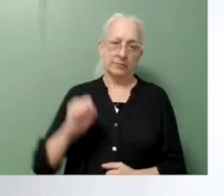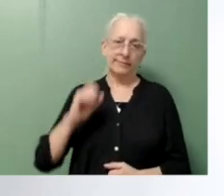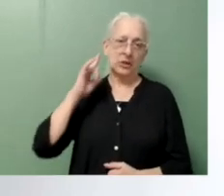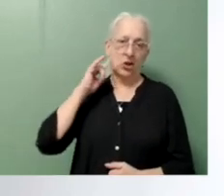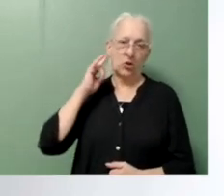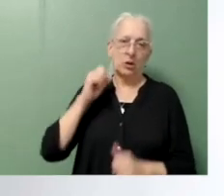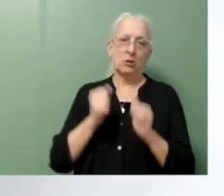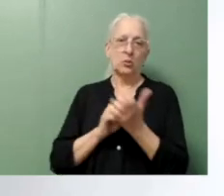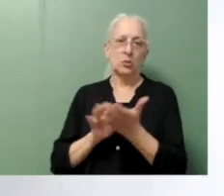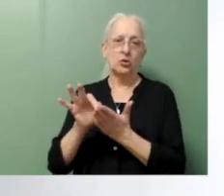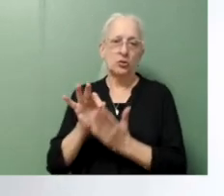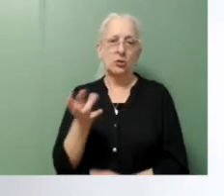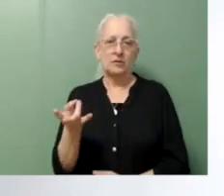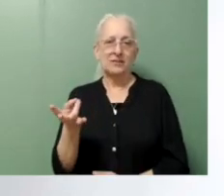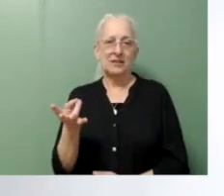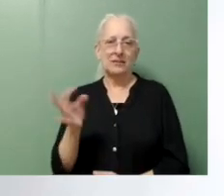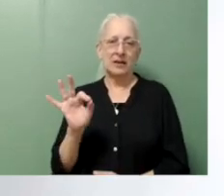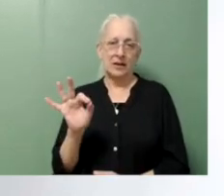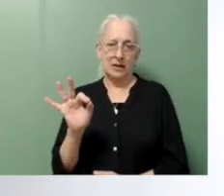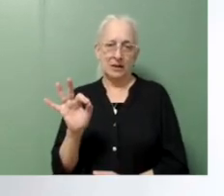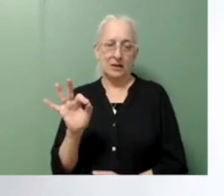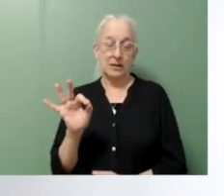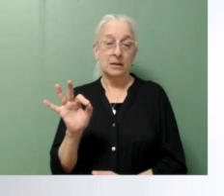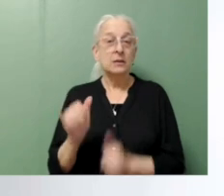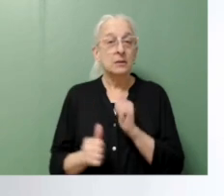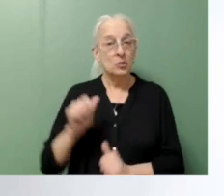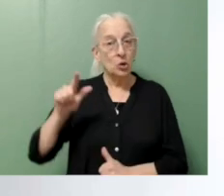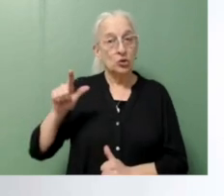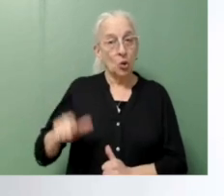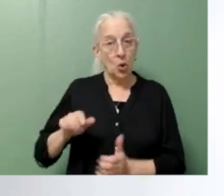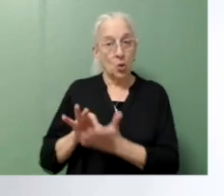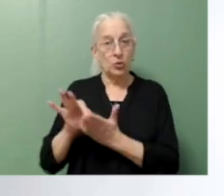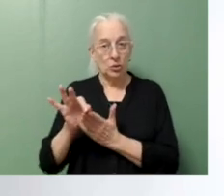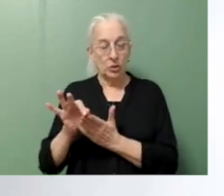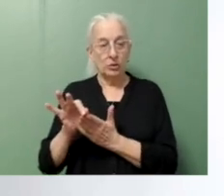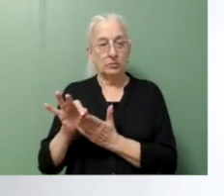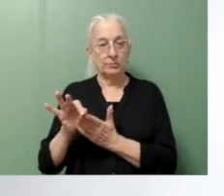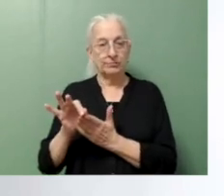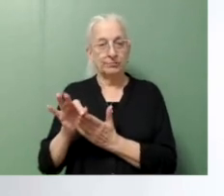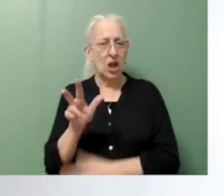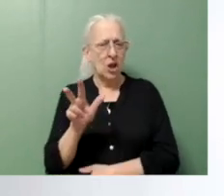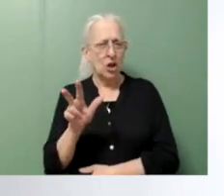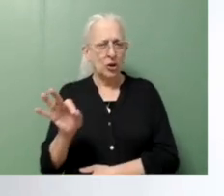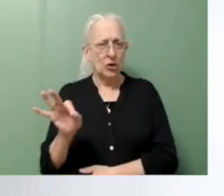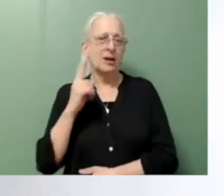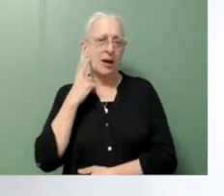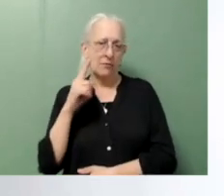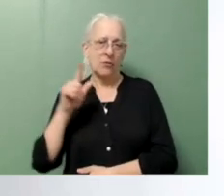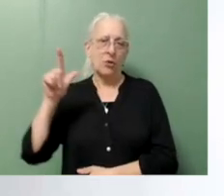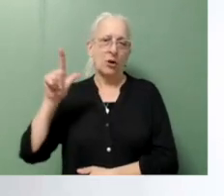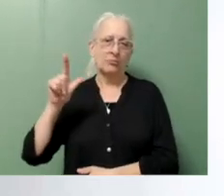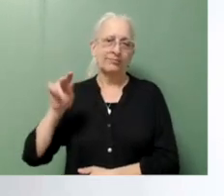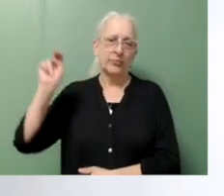California with a score of 79, while the lowest score being 39 in Northern